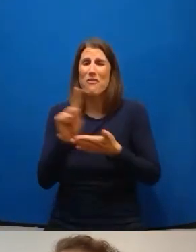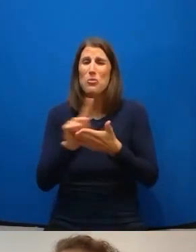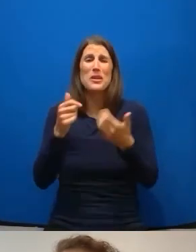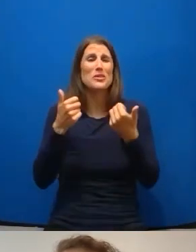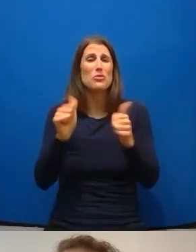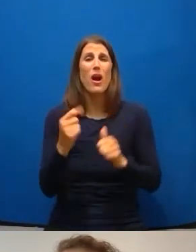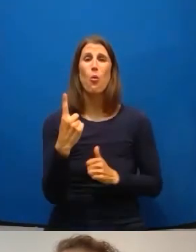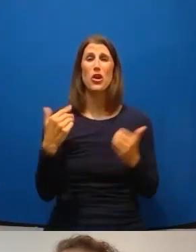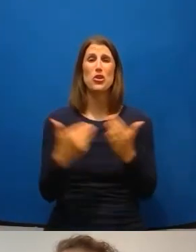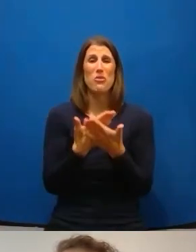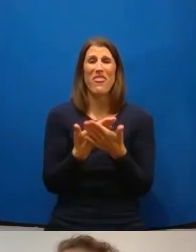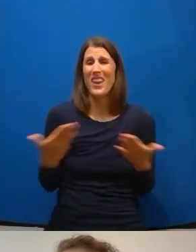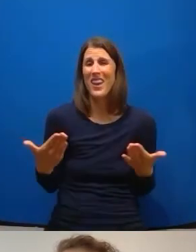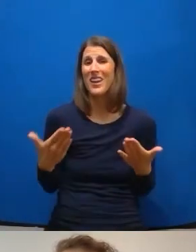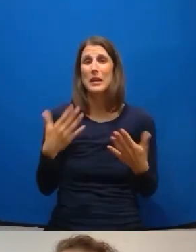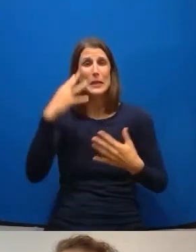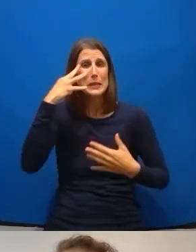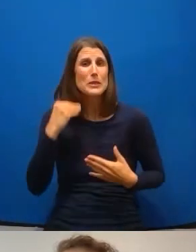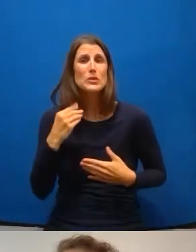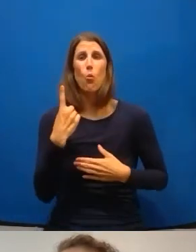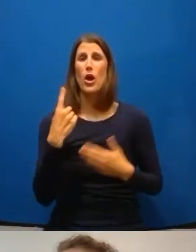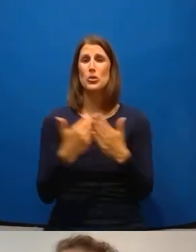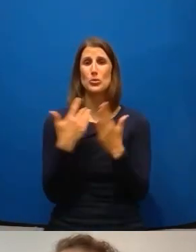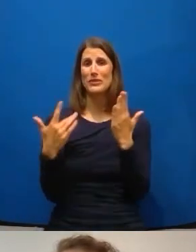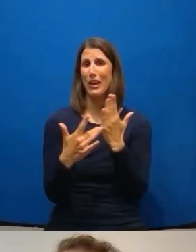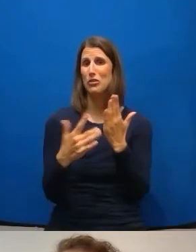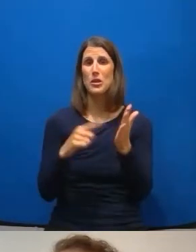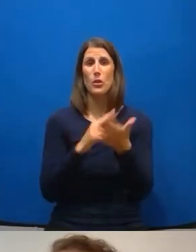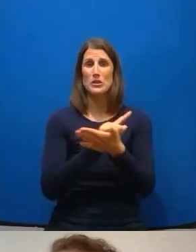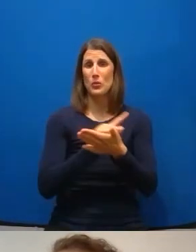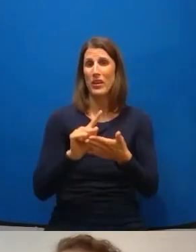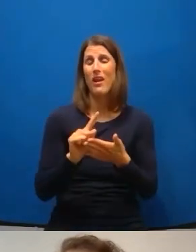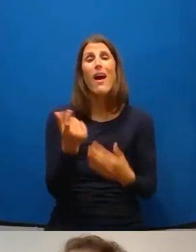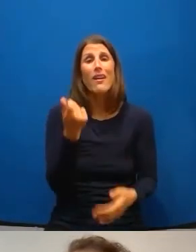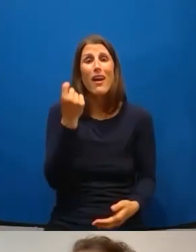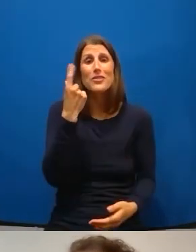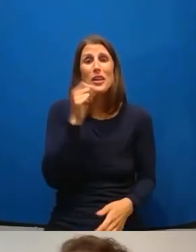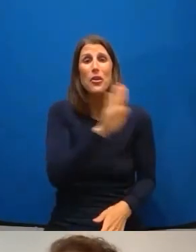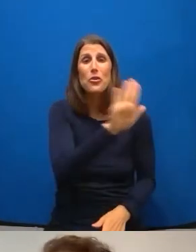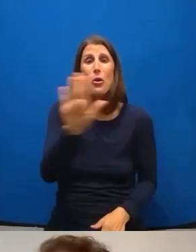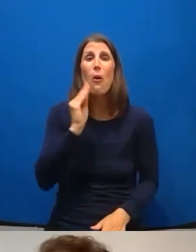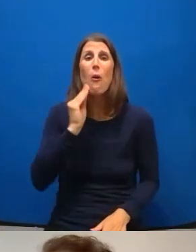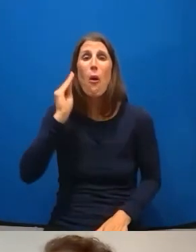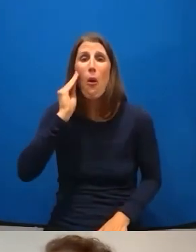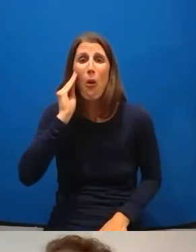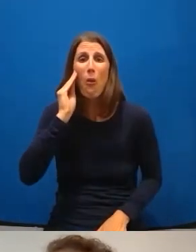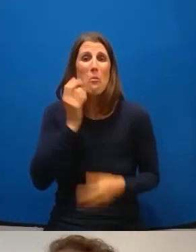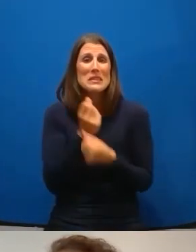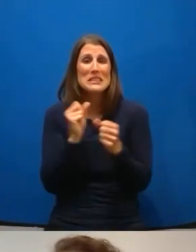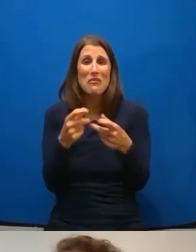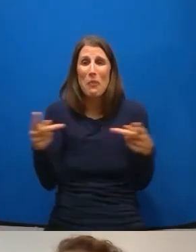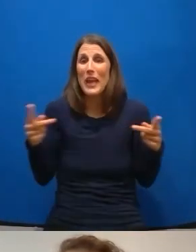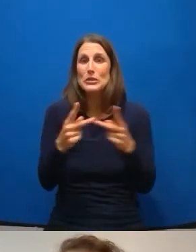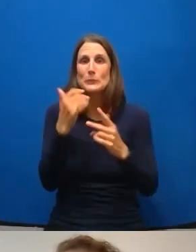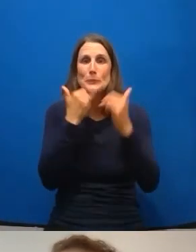And we're in the safety of our own homes to make weird mistakes and do new things. So everyone's pretty understanding right now that